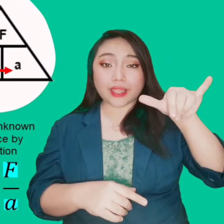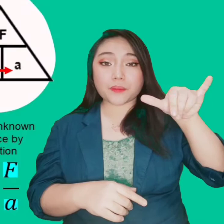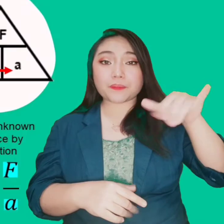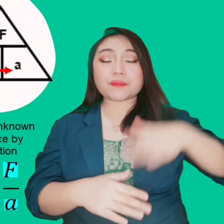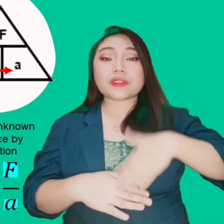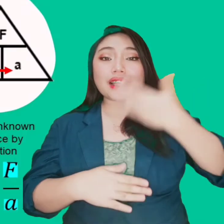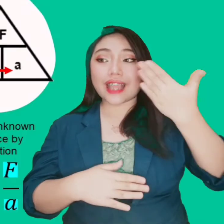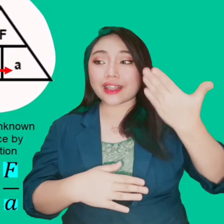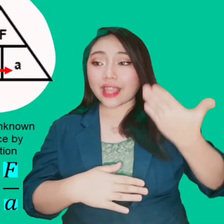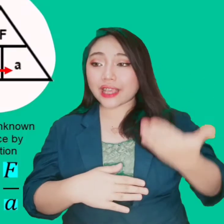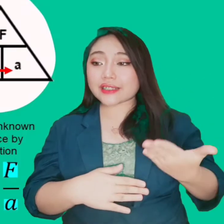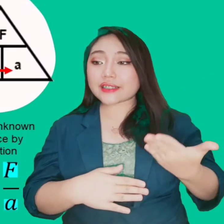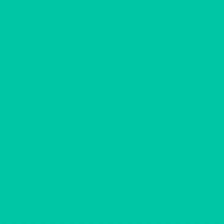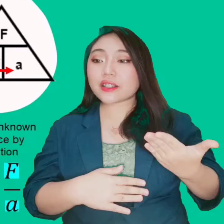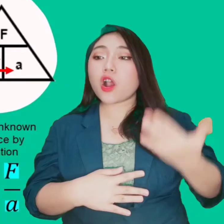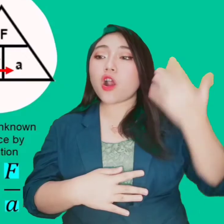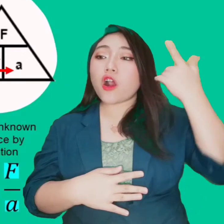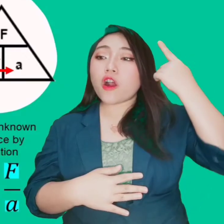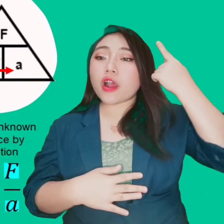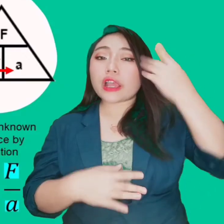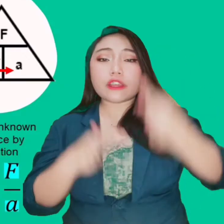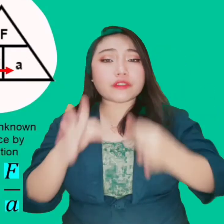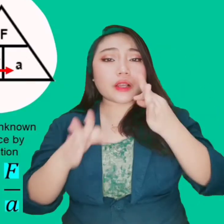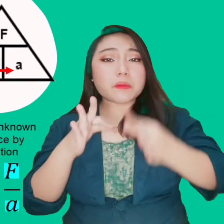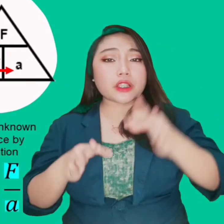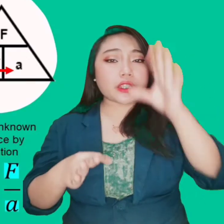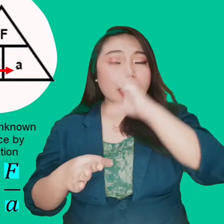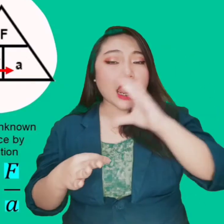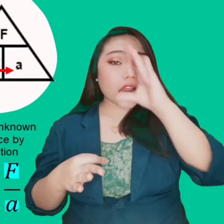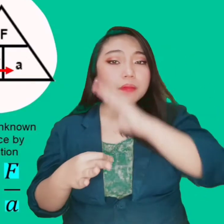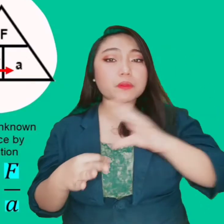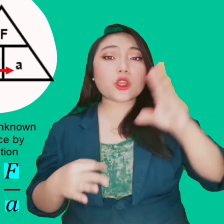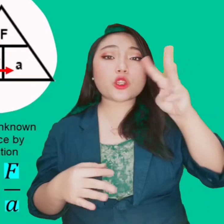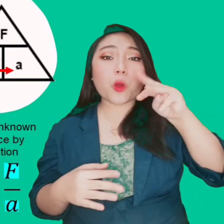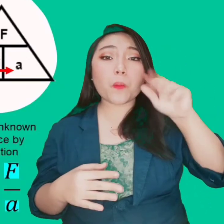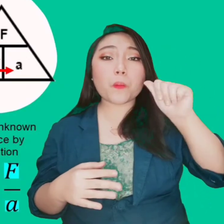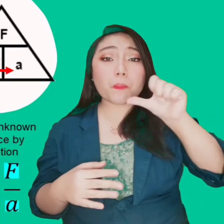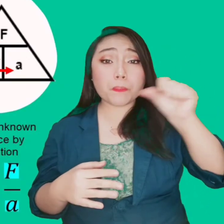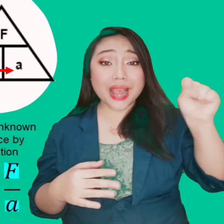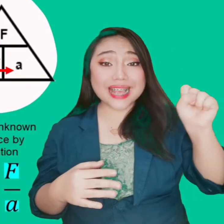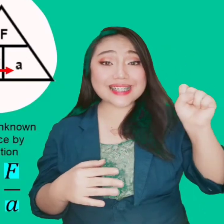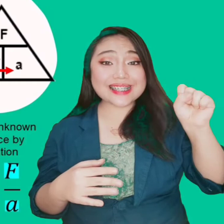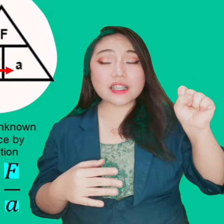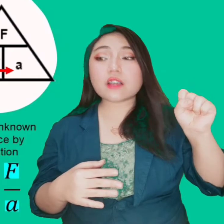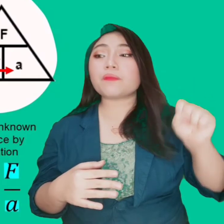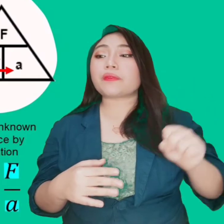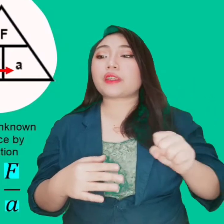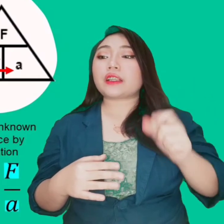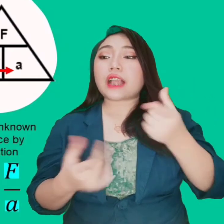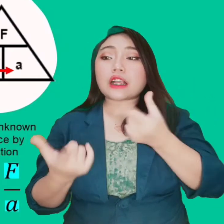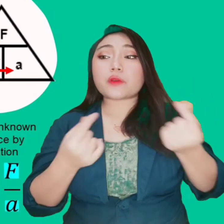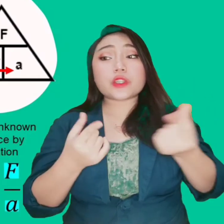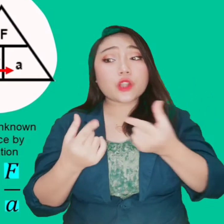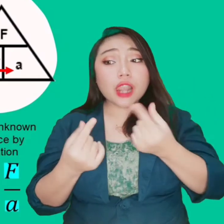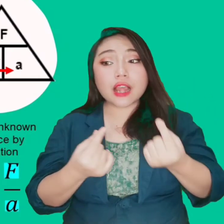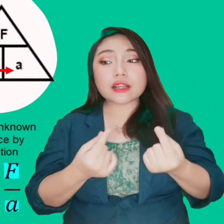Again, you have to multiply. Then, if you are looking for